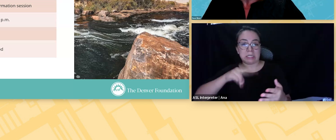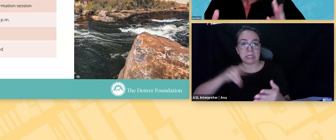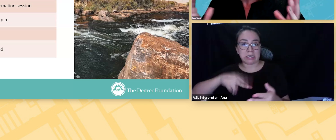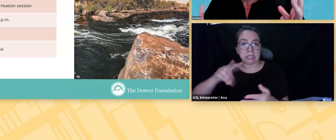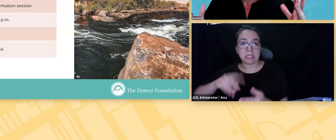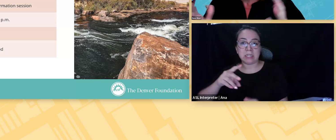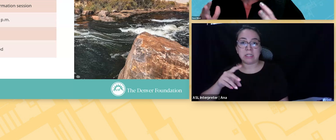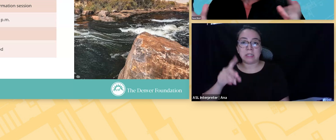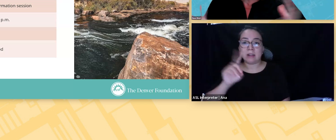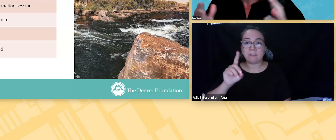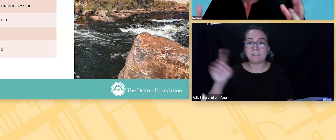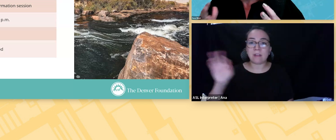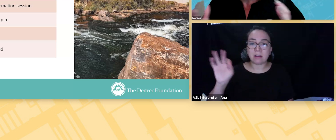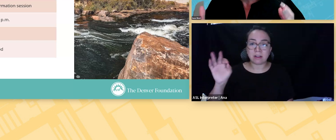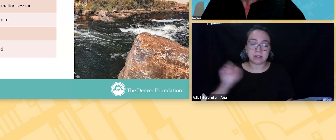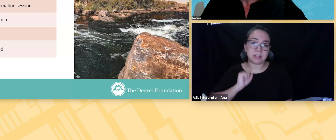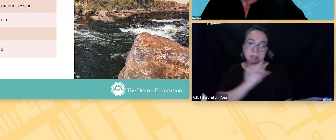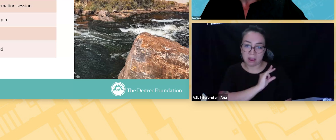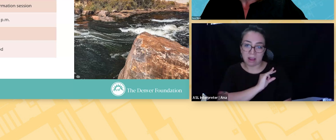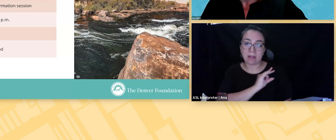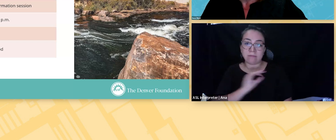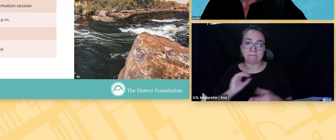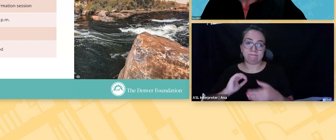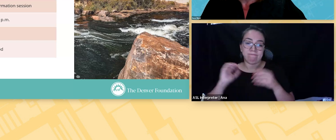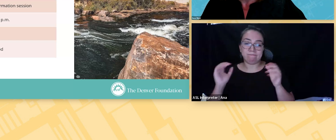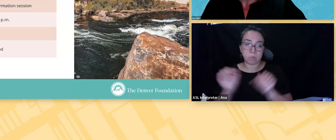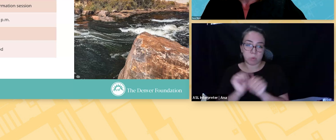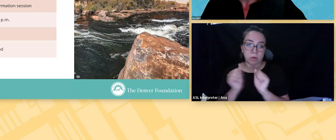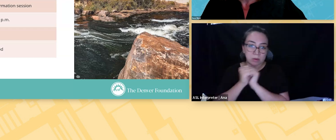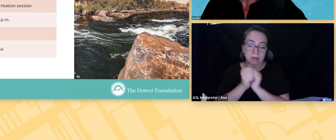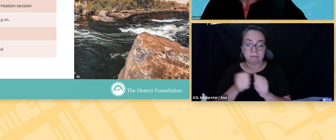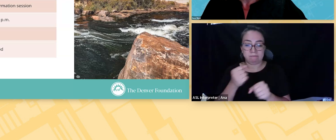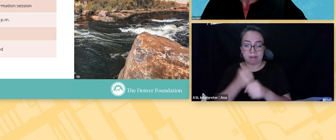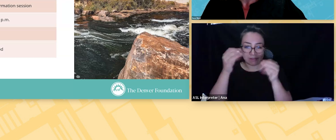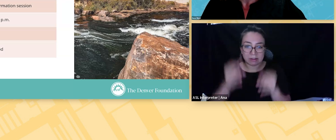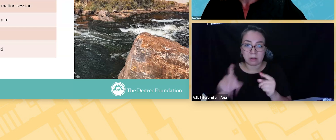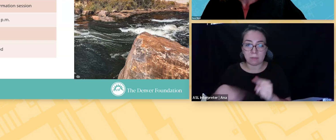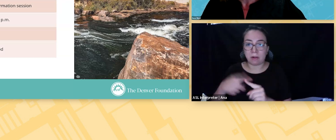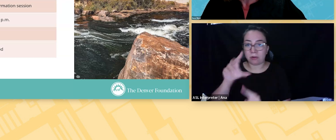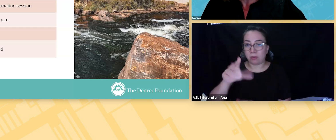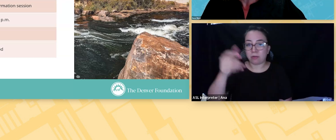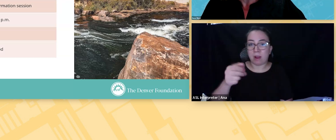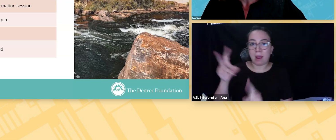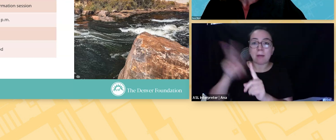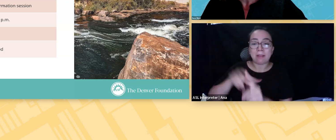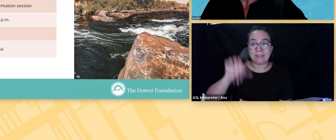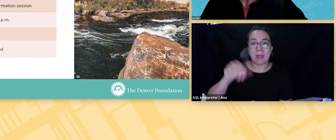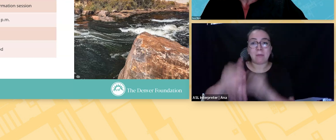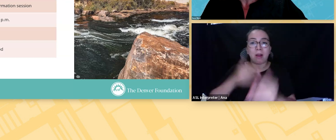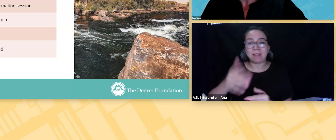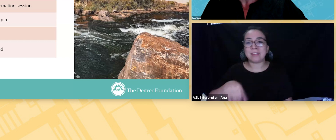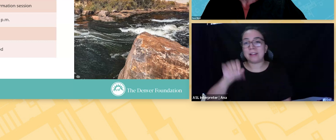Foundation staff and deliberate together and make decisions about your grant application. That process takes about 2